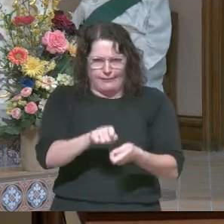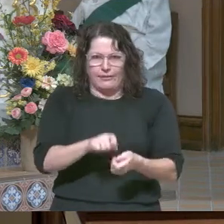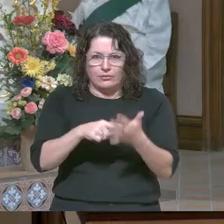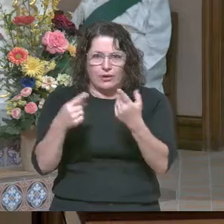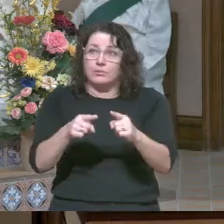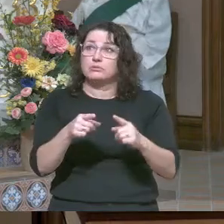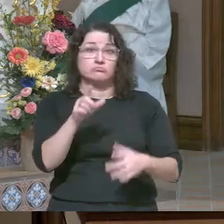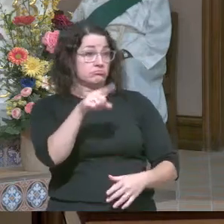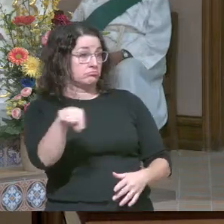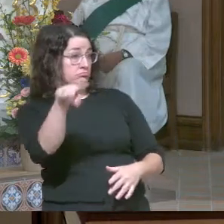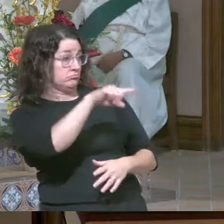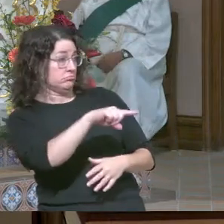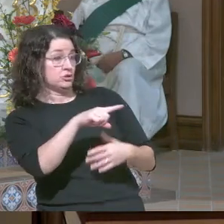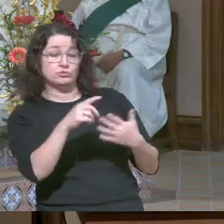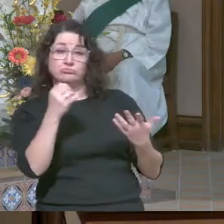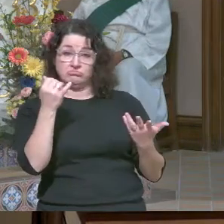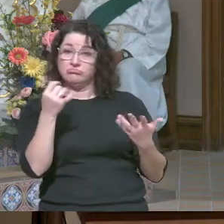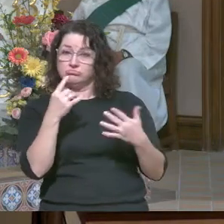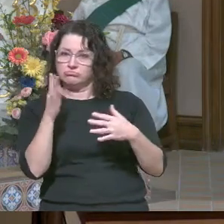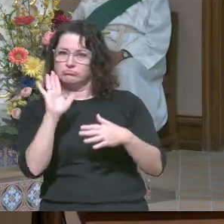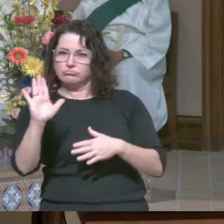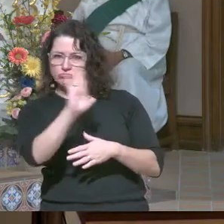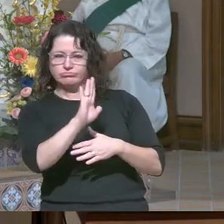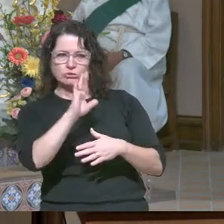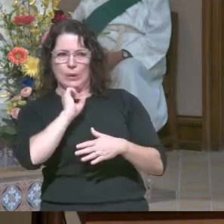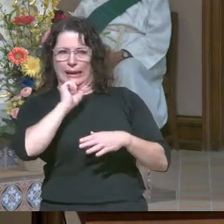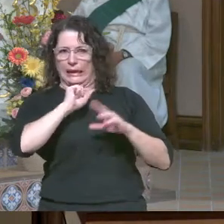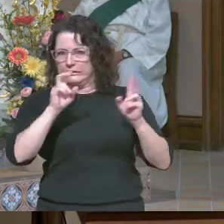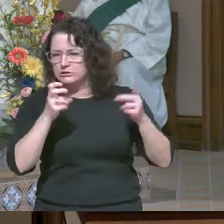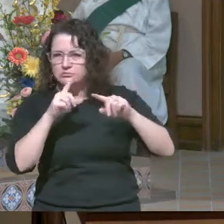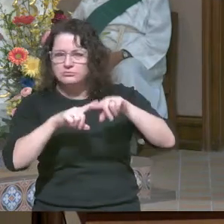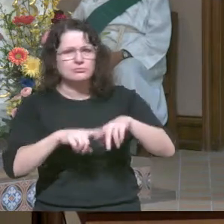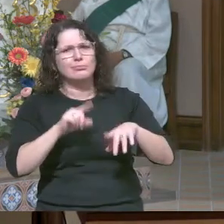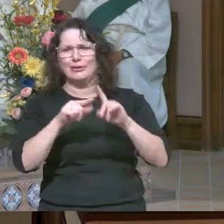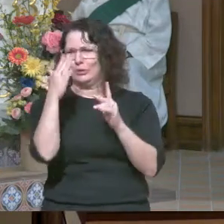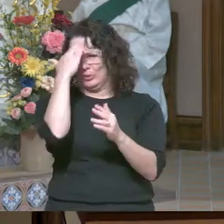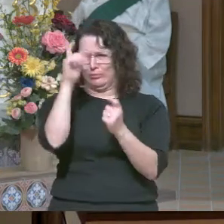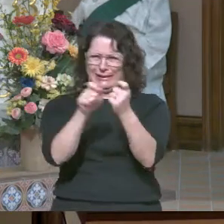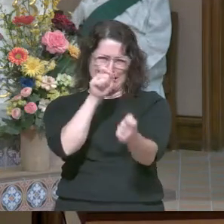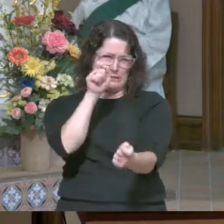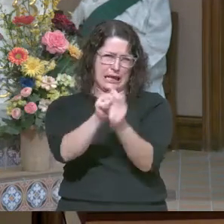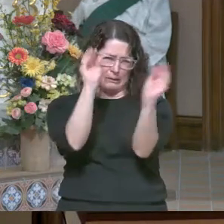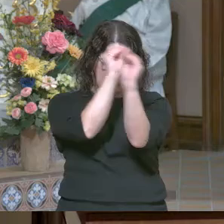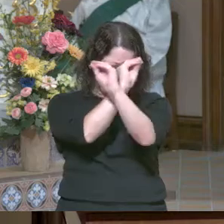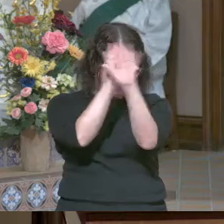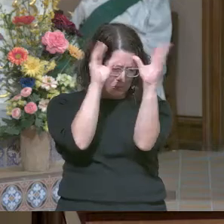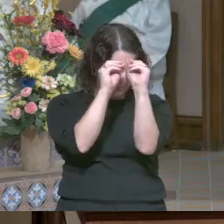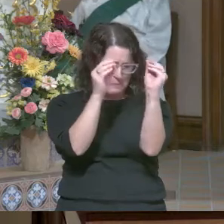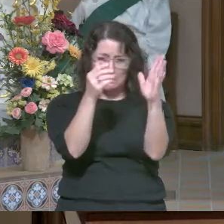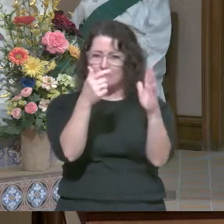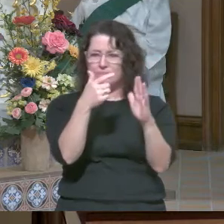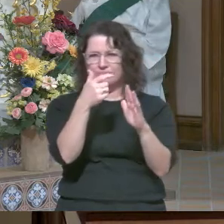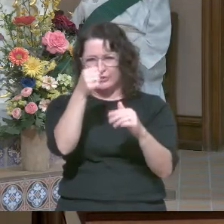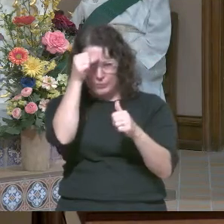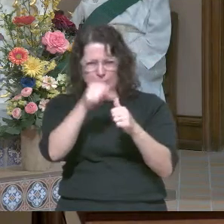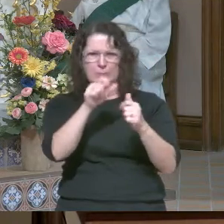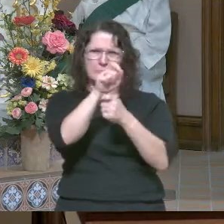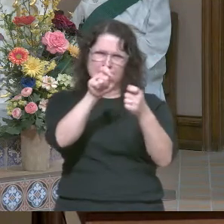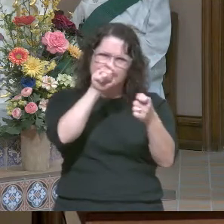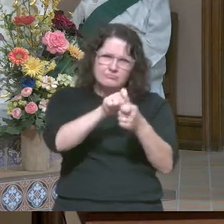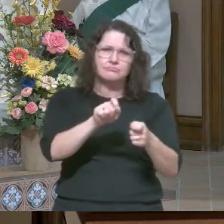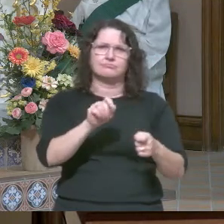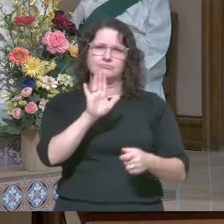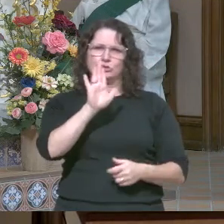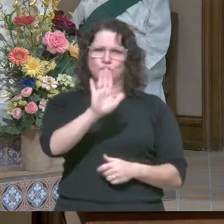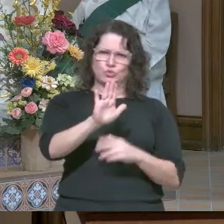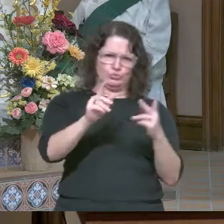All of you in this church, if you're of age, you know exactly, likely, where you were on